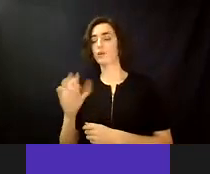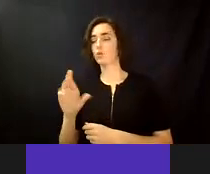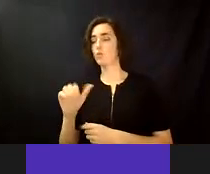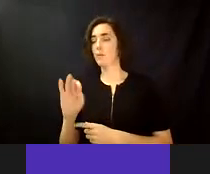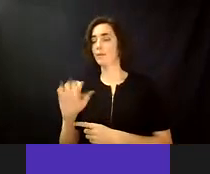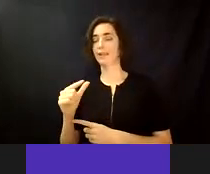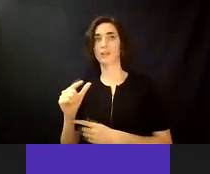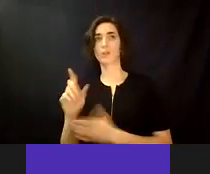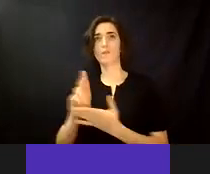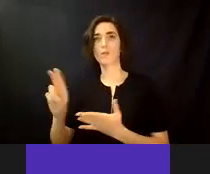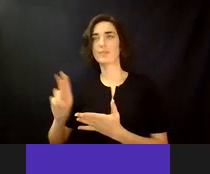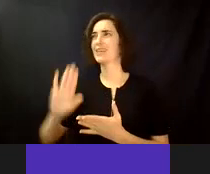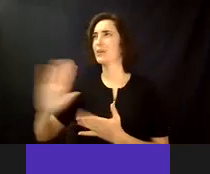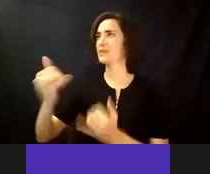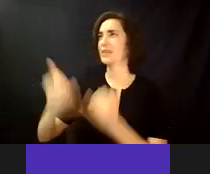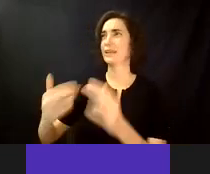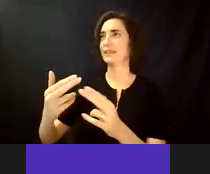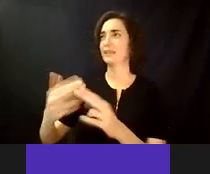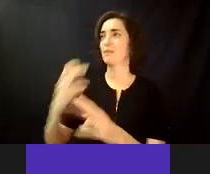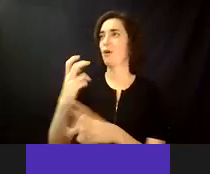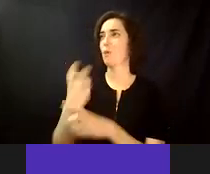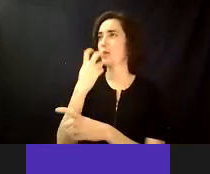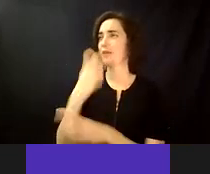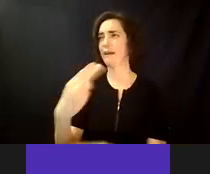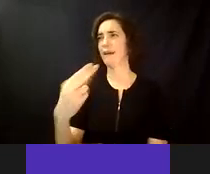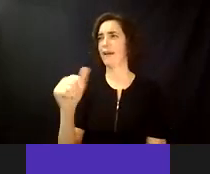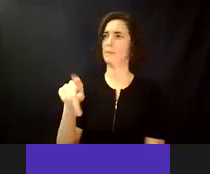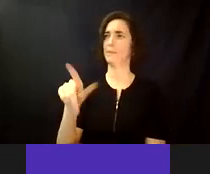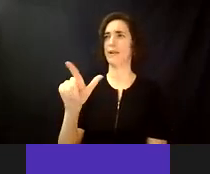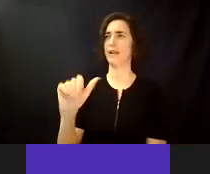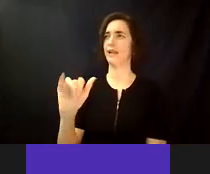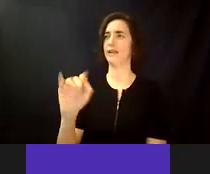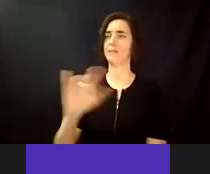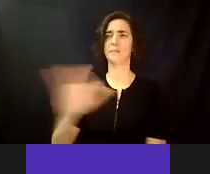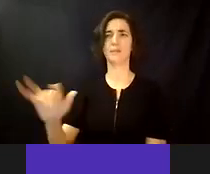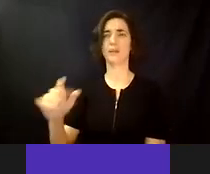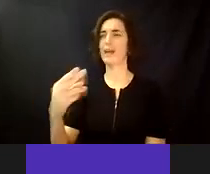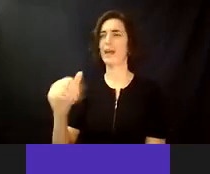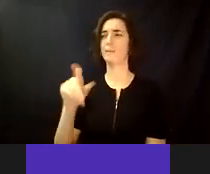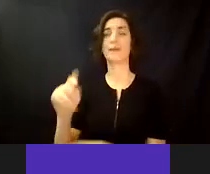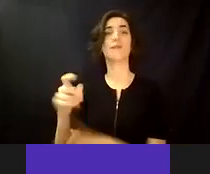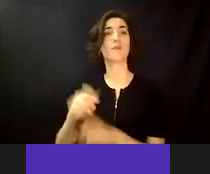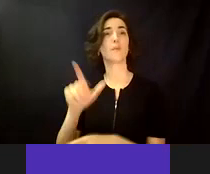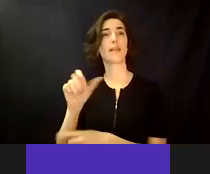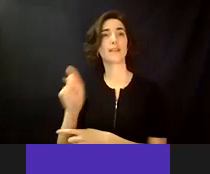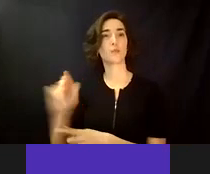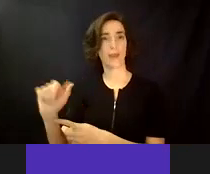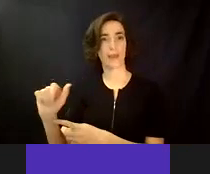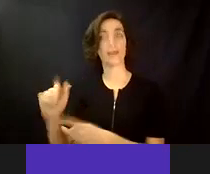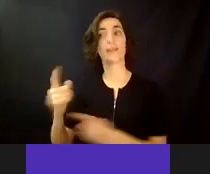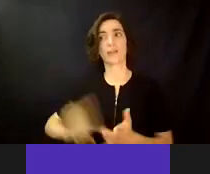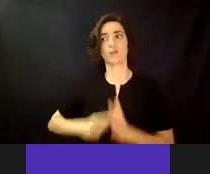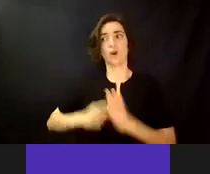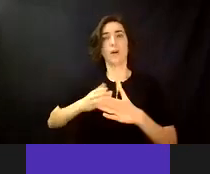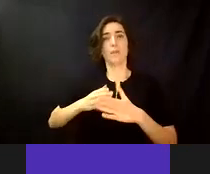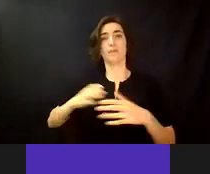Dr. Hapen at LSUA. They're starting or in the process of starting post-secondary programs on their